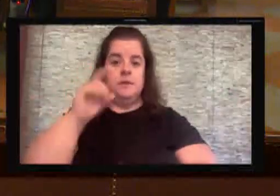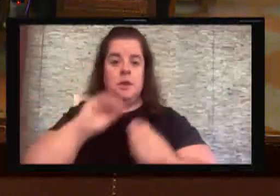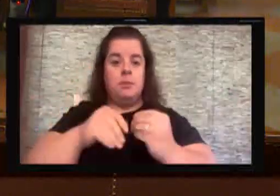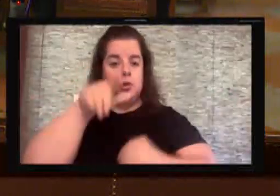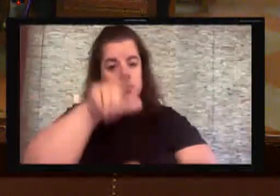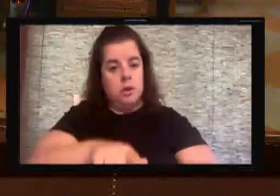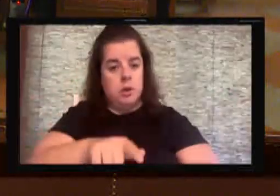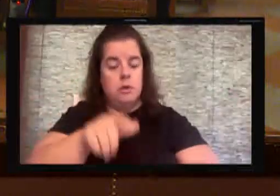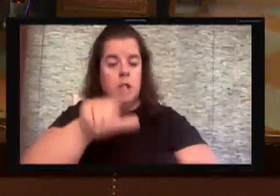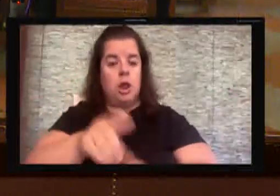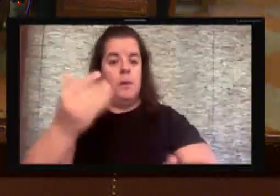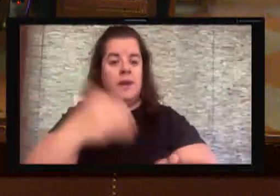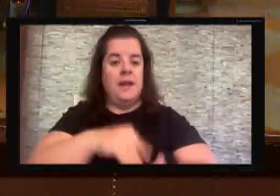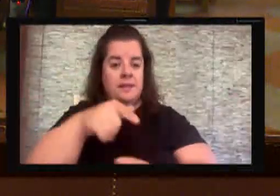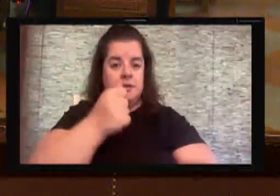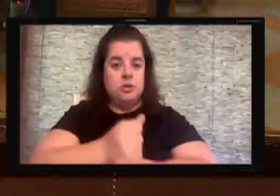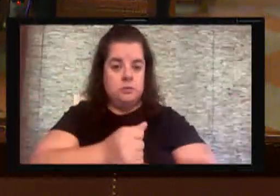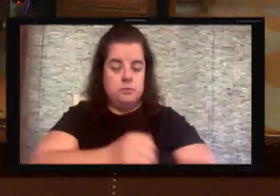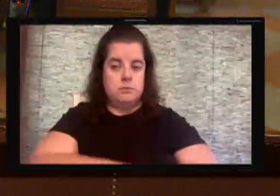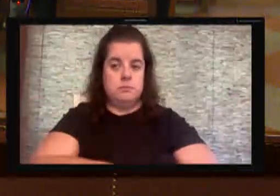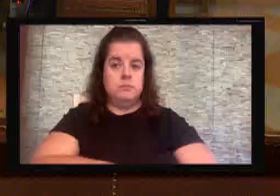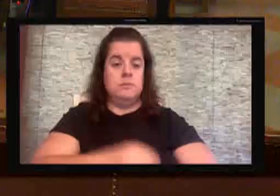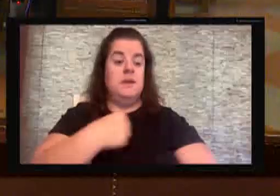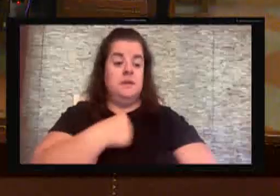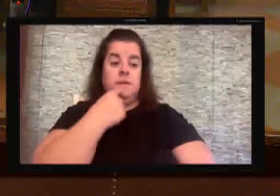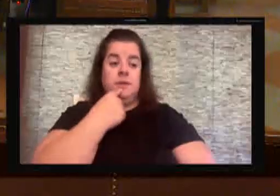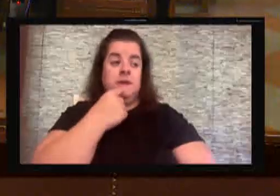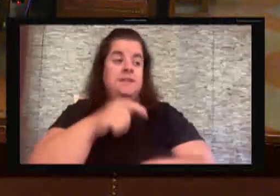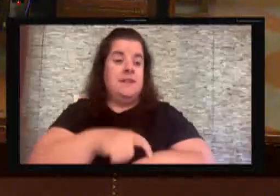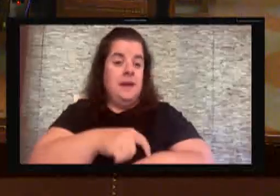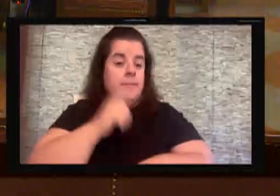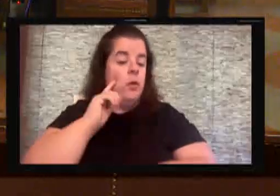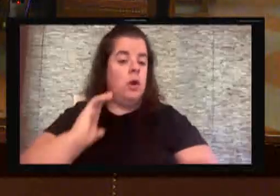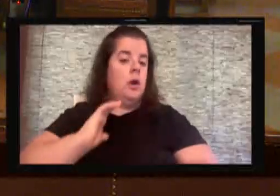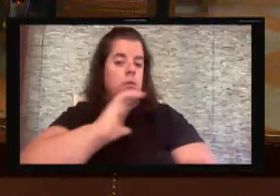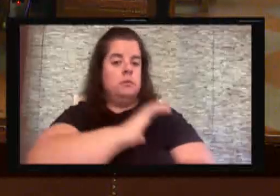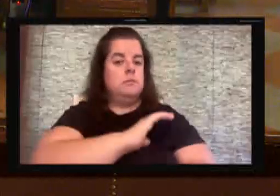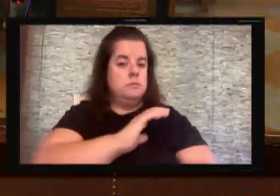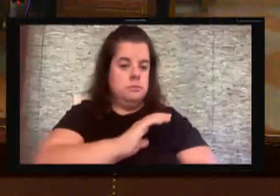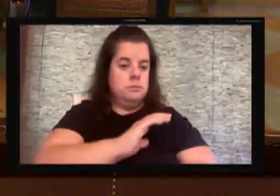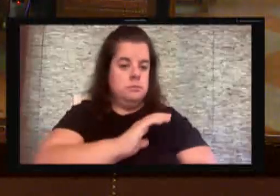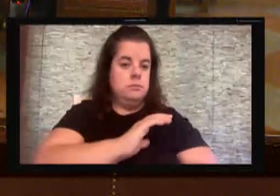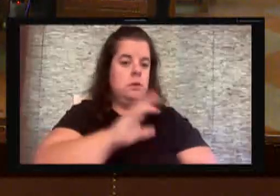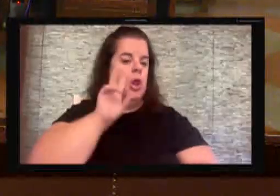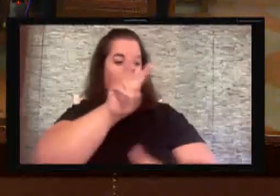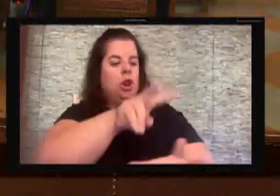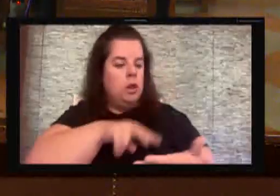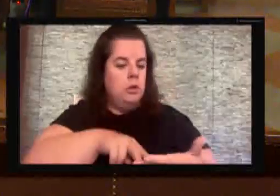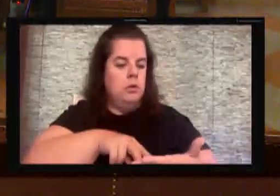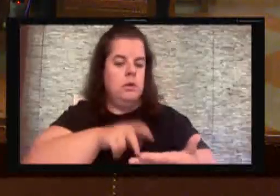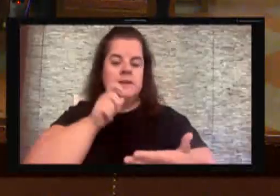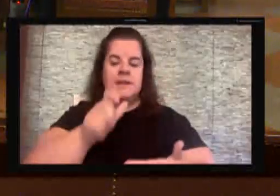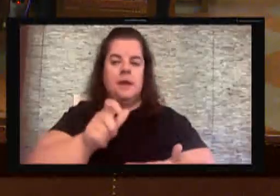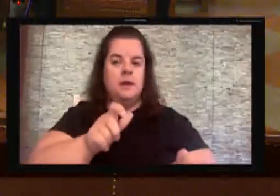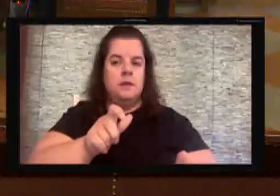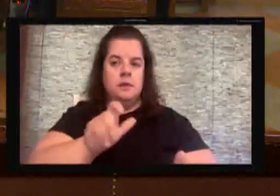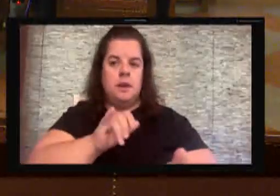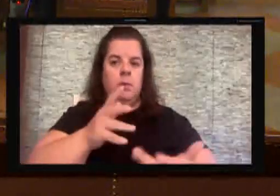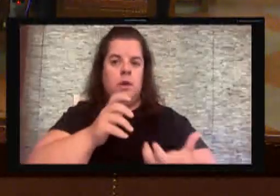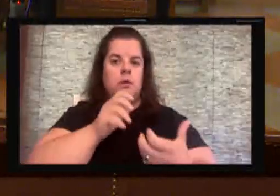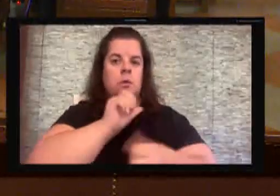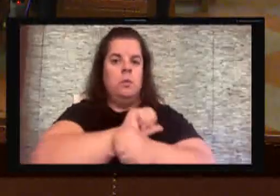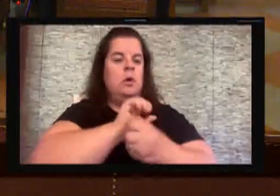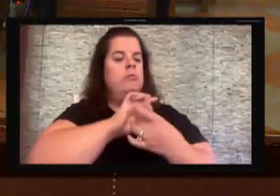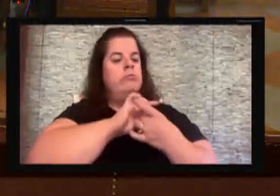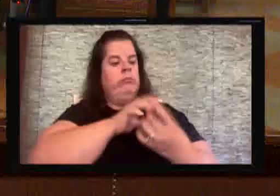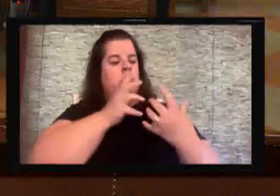low again this year. So I'm saying it's time for council to look at this, not as if, you know, we want to work with everybody.